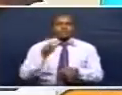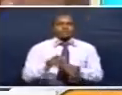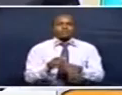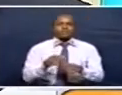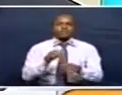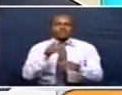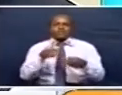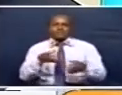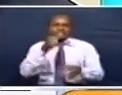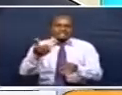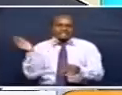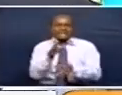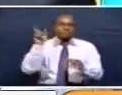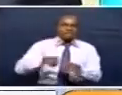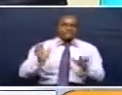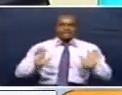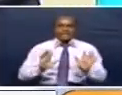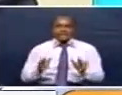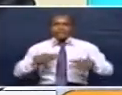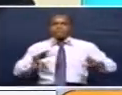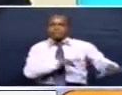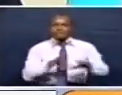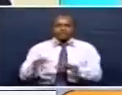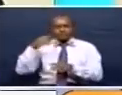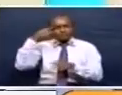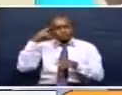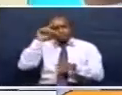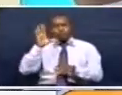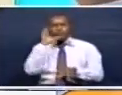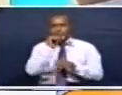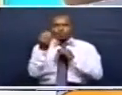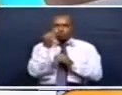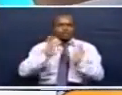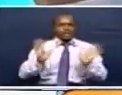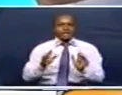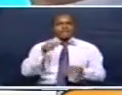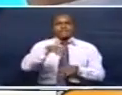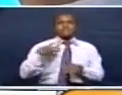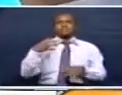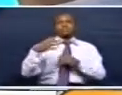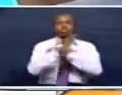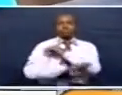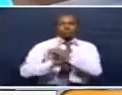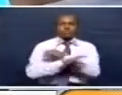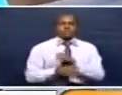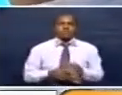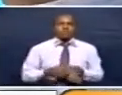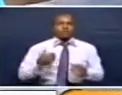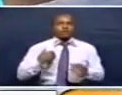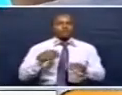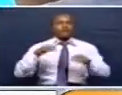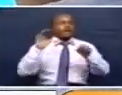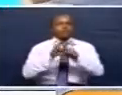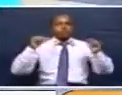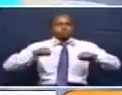don't have to have slums. We don't have to have people suffering for lack of food. This is a rich country. We have so much